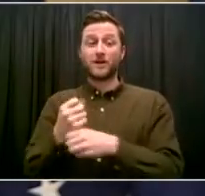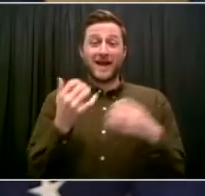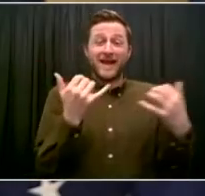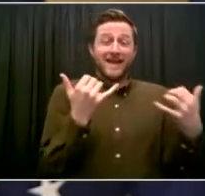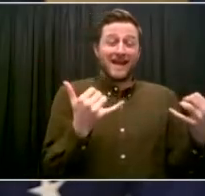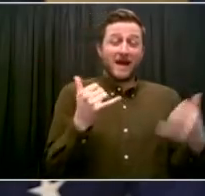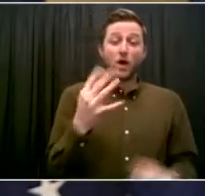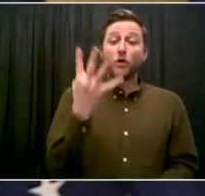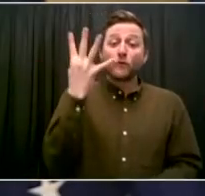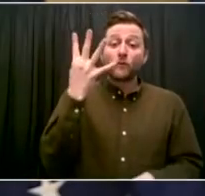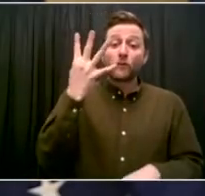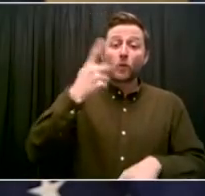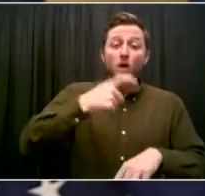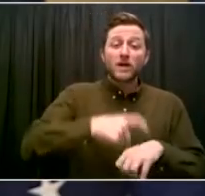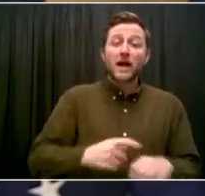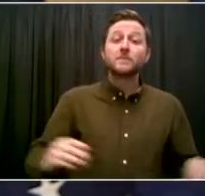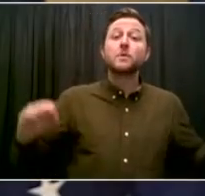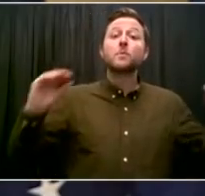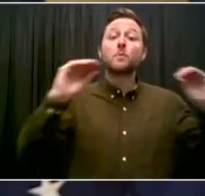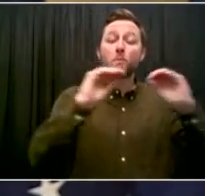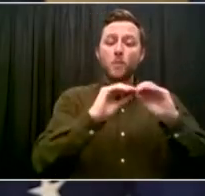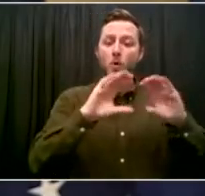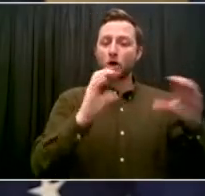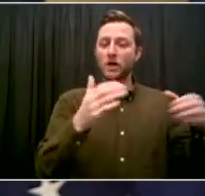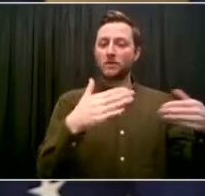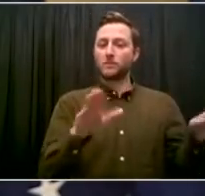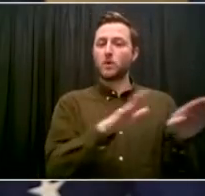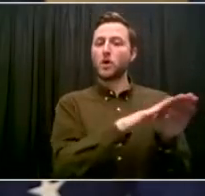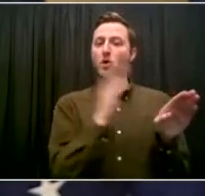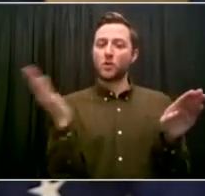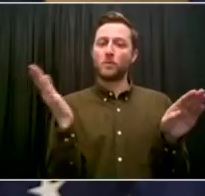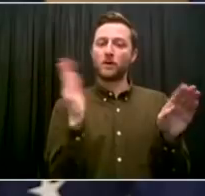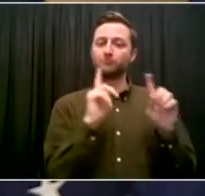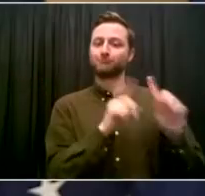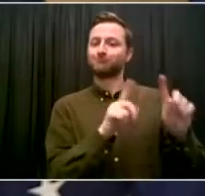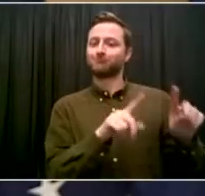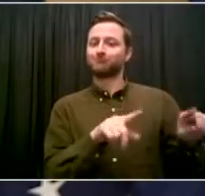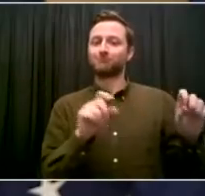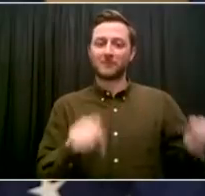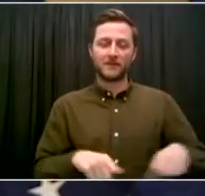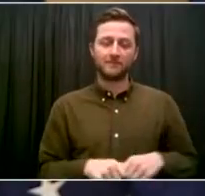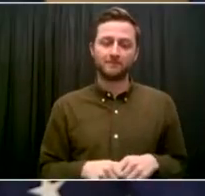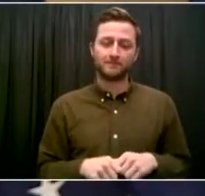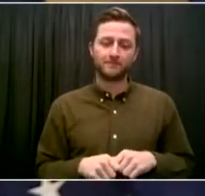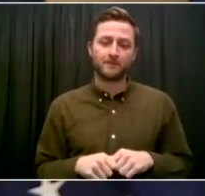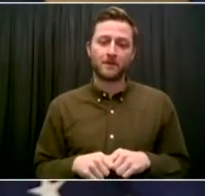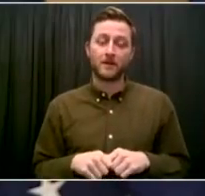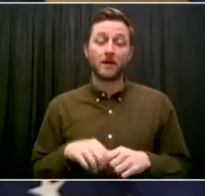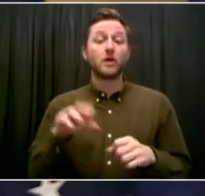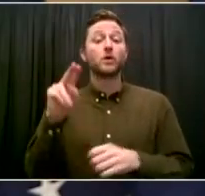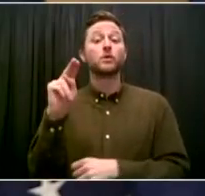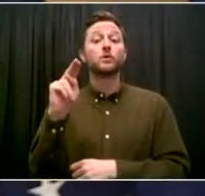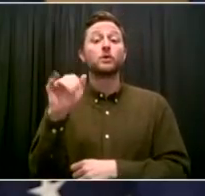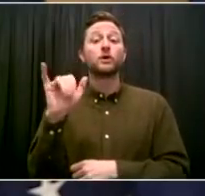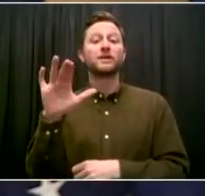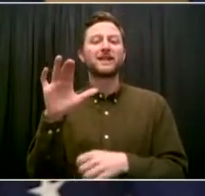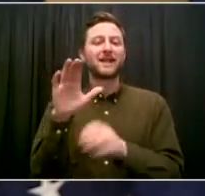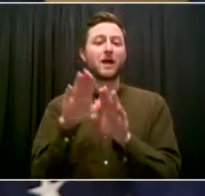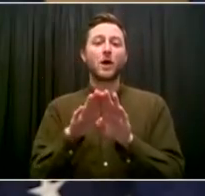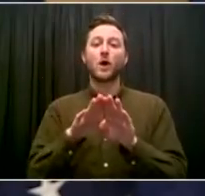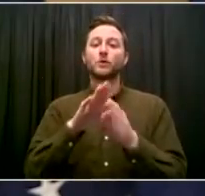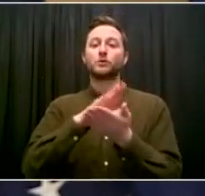policies, we are on track for even more. New York City has been able to safely reopen schools, thanks to